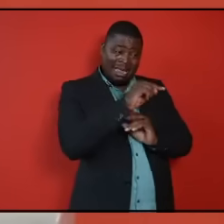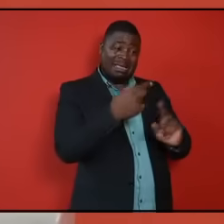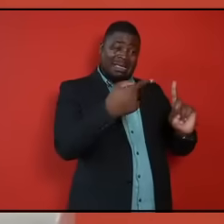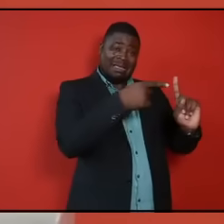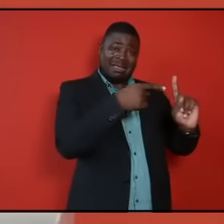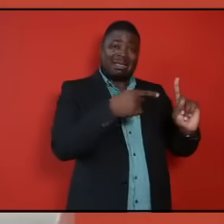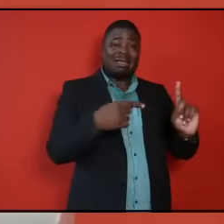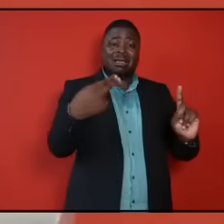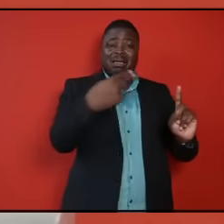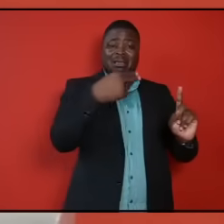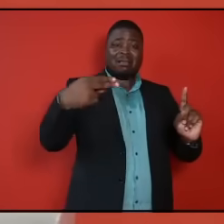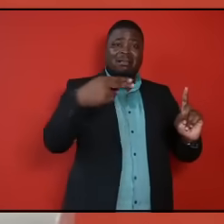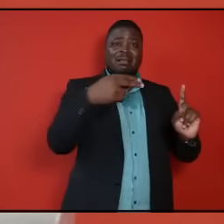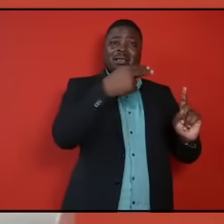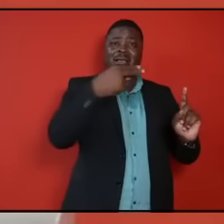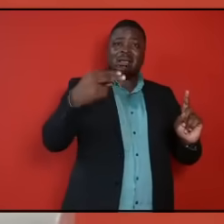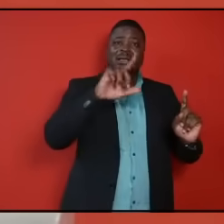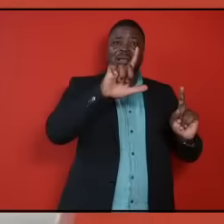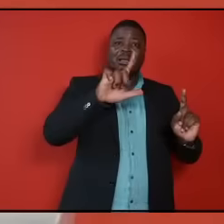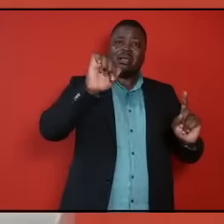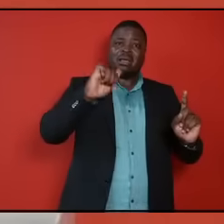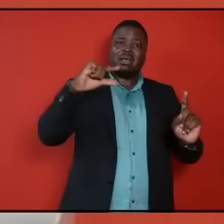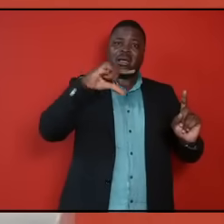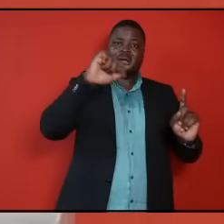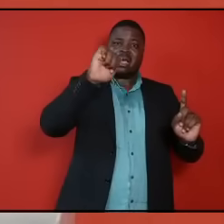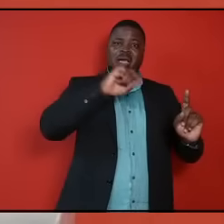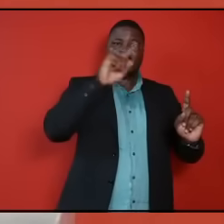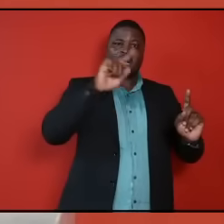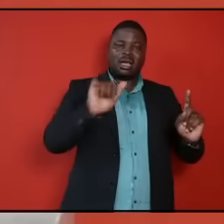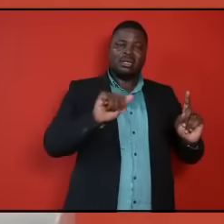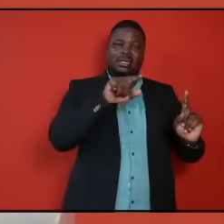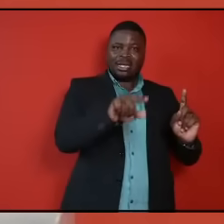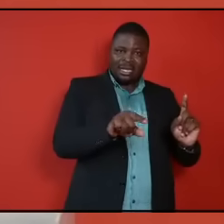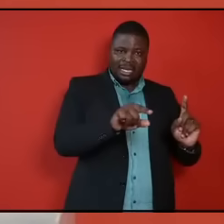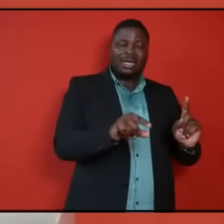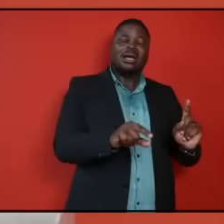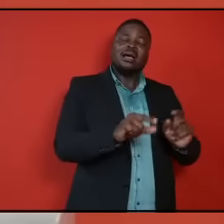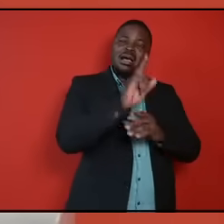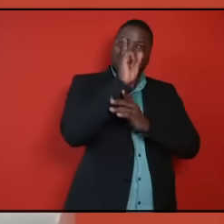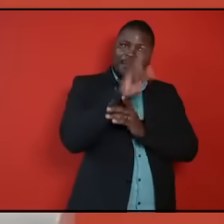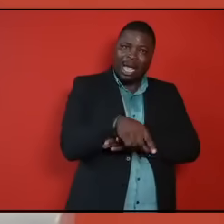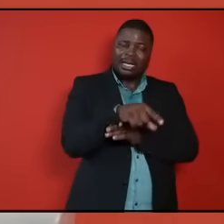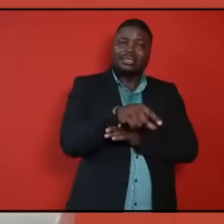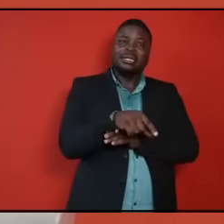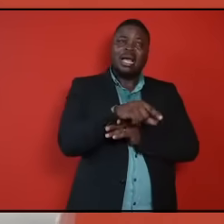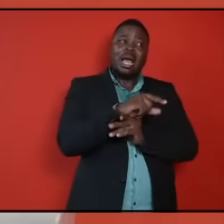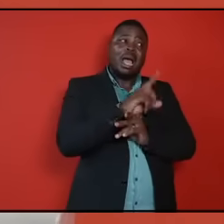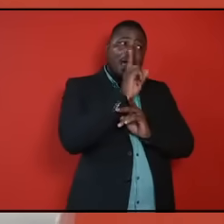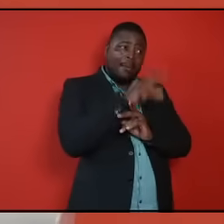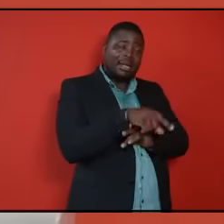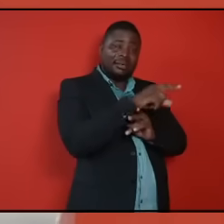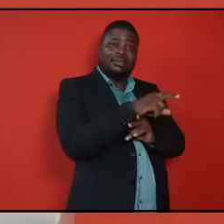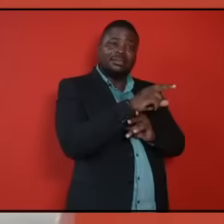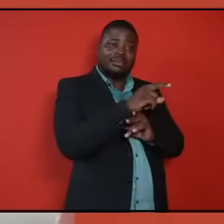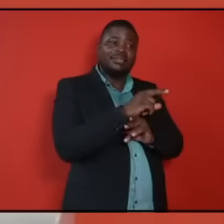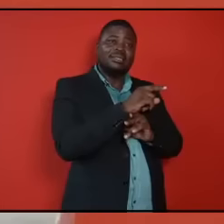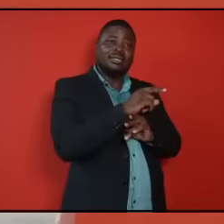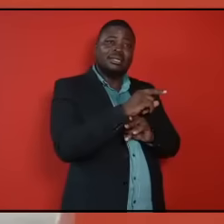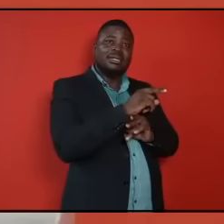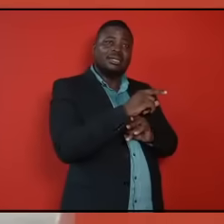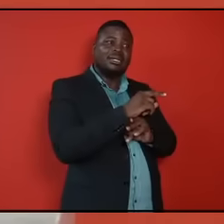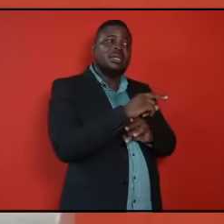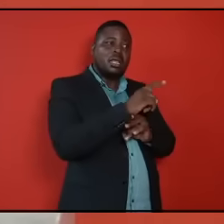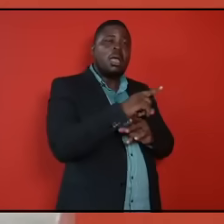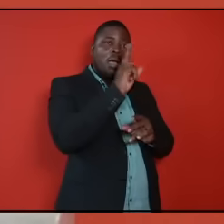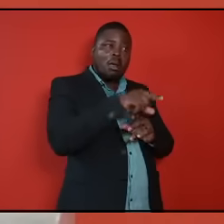for Lesotho in Ikuruleni, ordinarily, because that's how he has emerged. He's always been Panyaza's